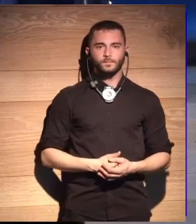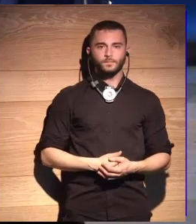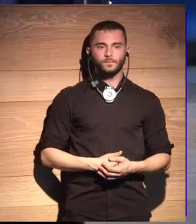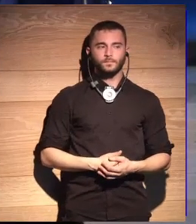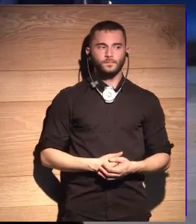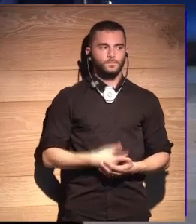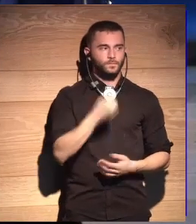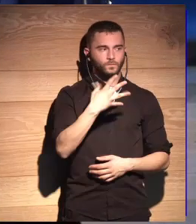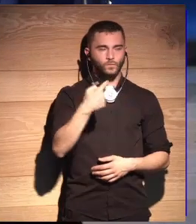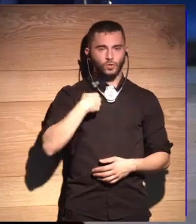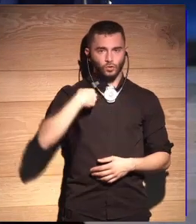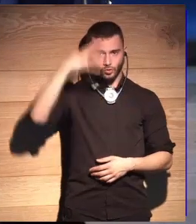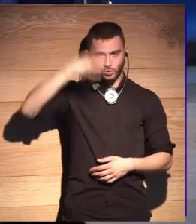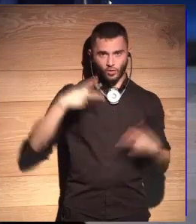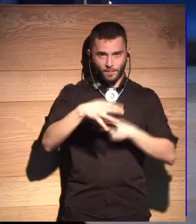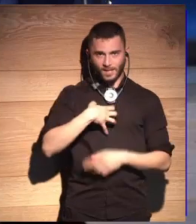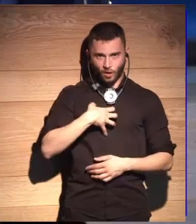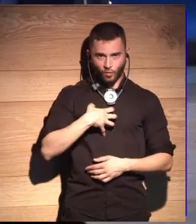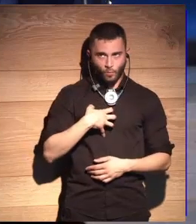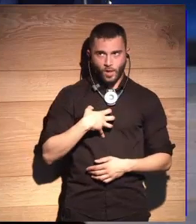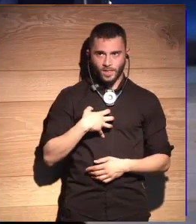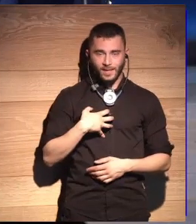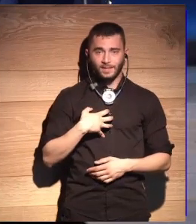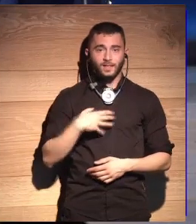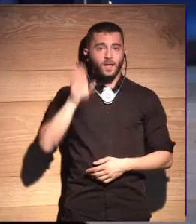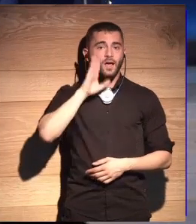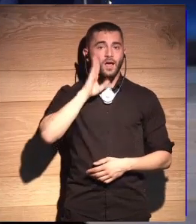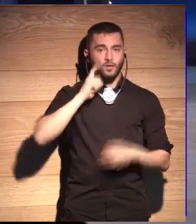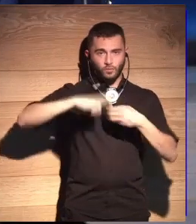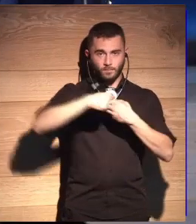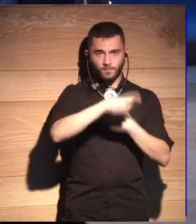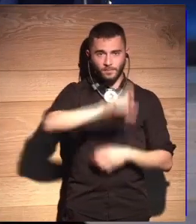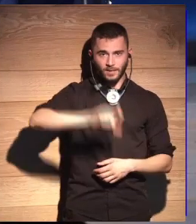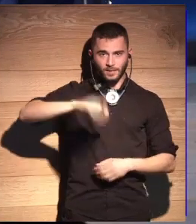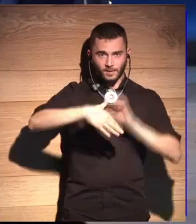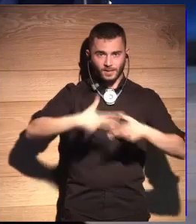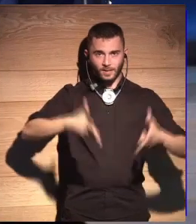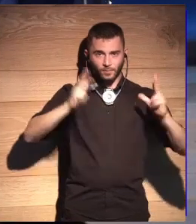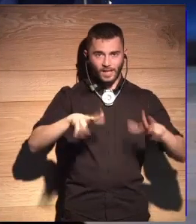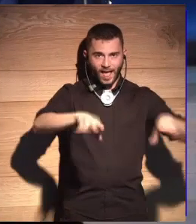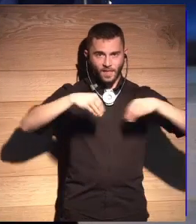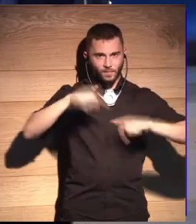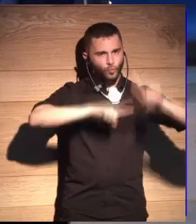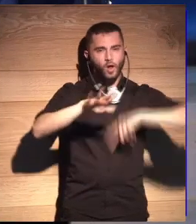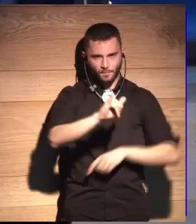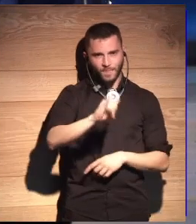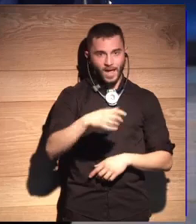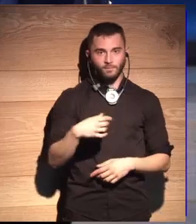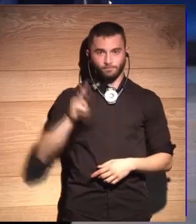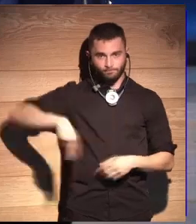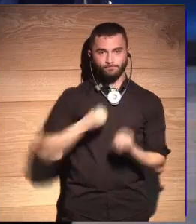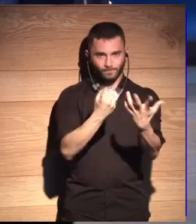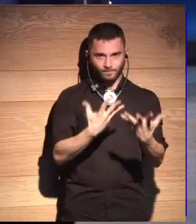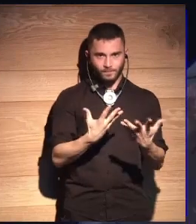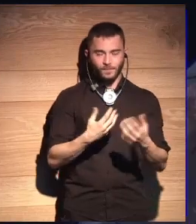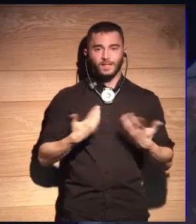inevitably this requires the participants in democracy to accept this. I mean, the problem is, of course, at the moment that people who want